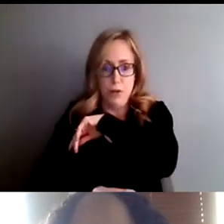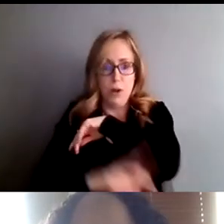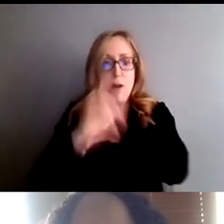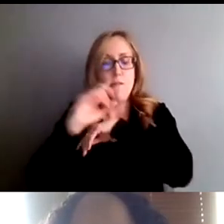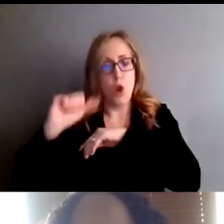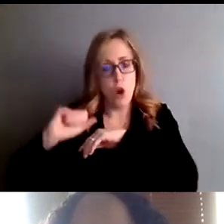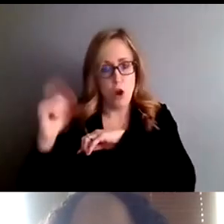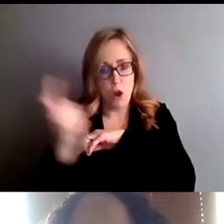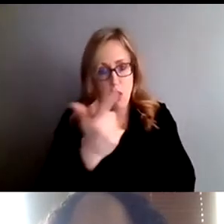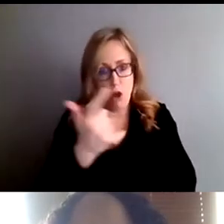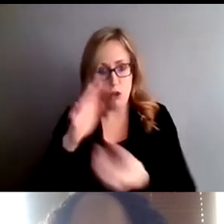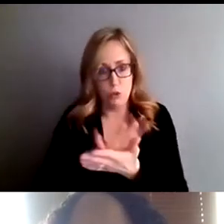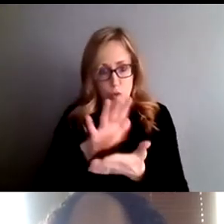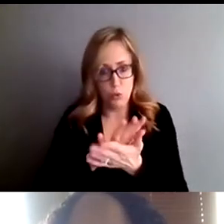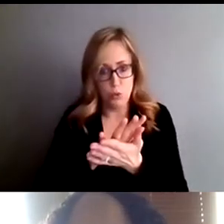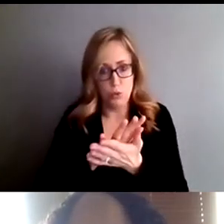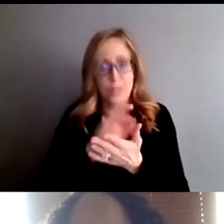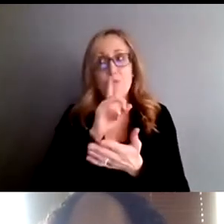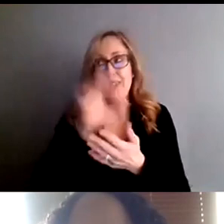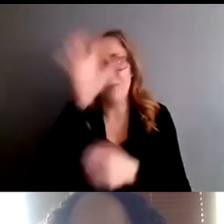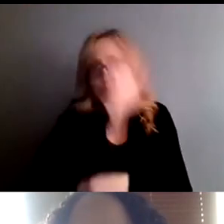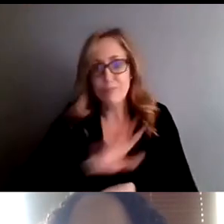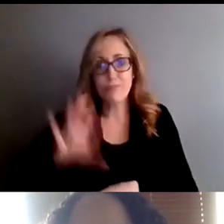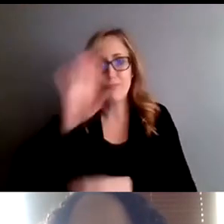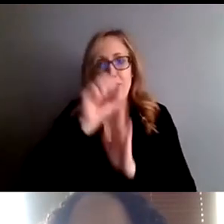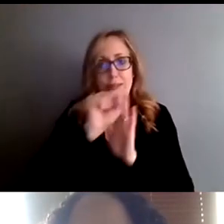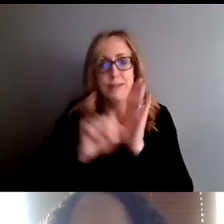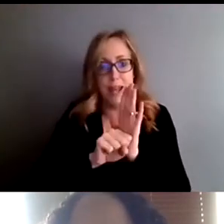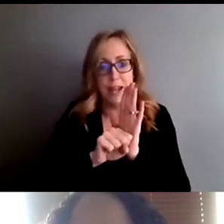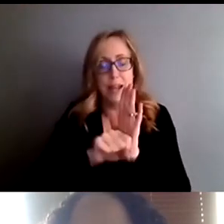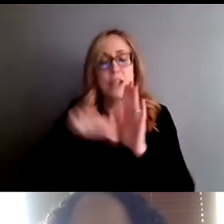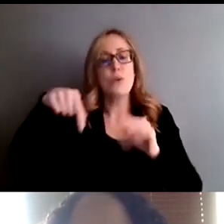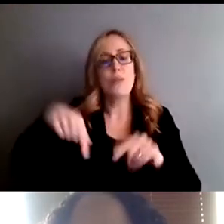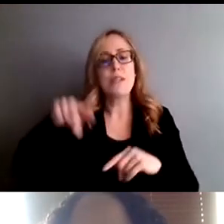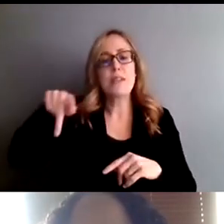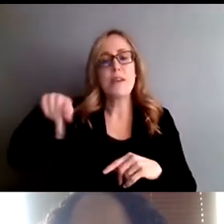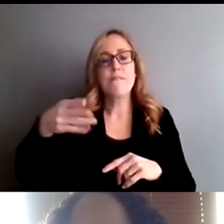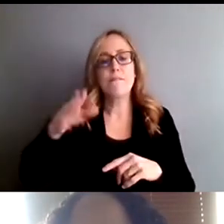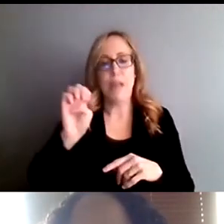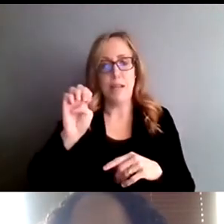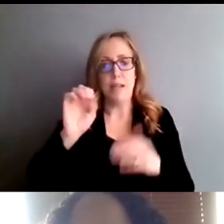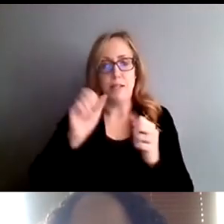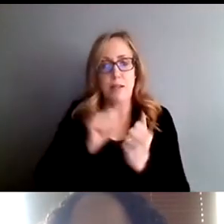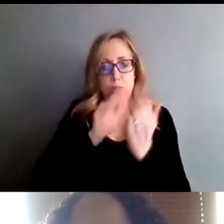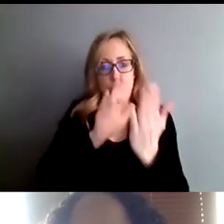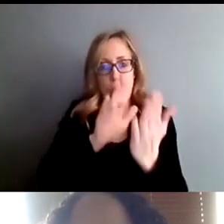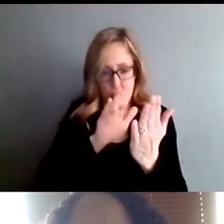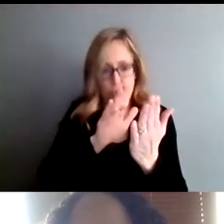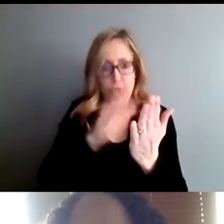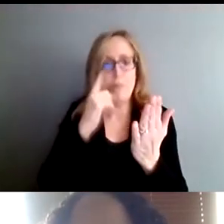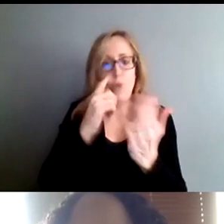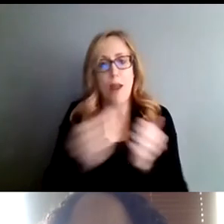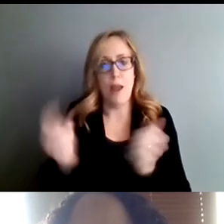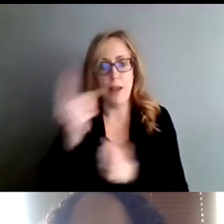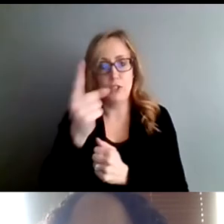our schools and across the state. So this is a phased approach working towards next school year as well. So every day is